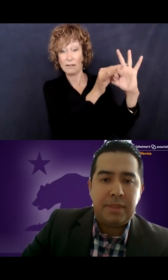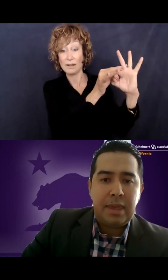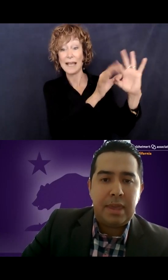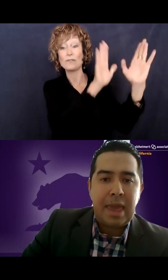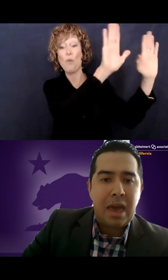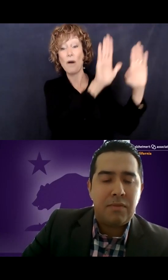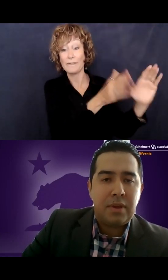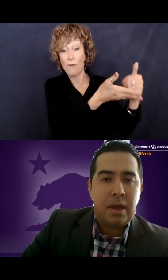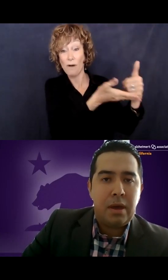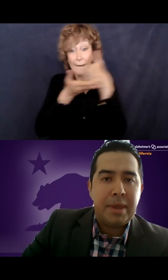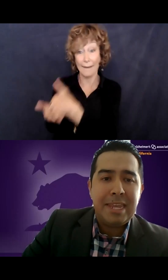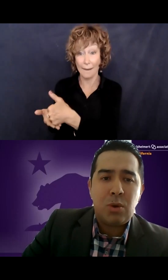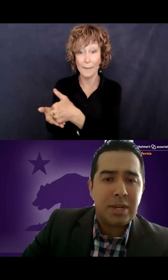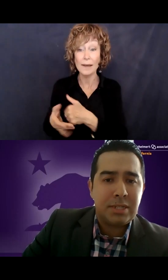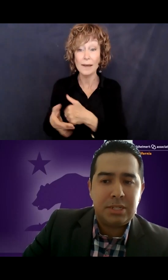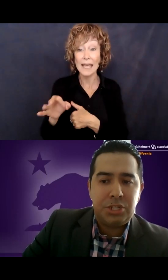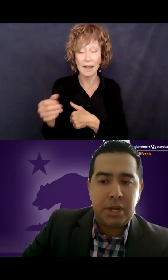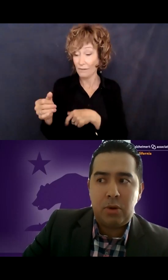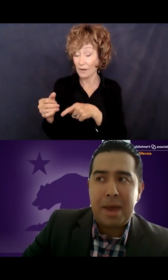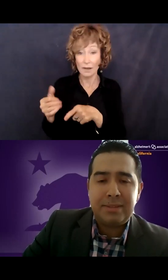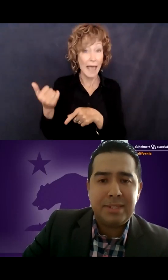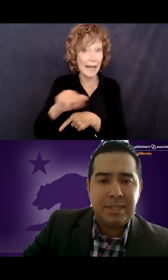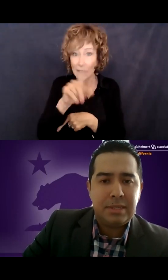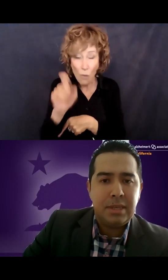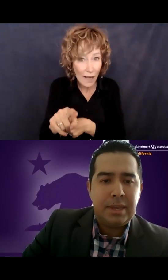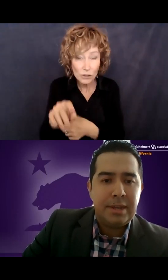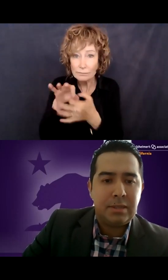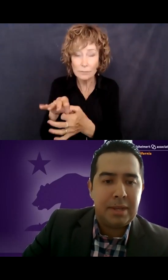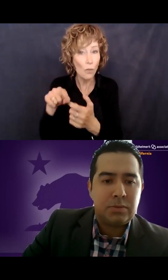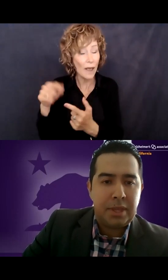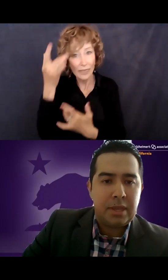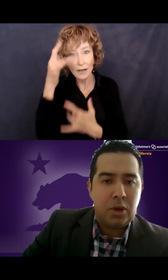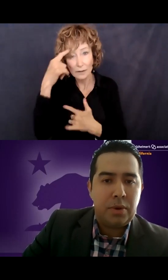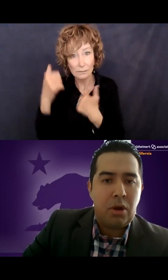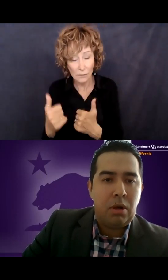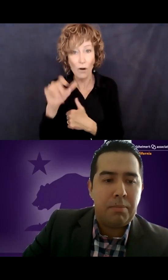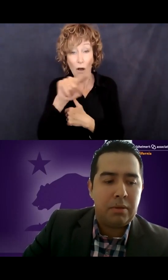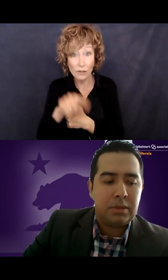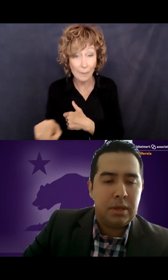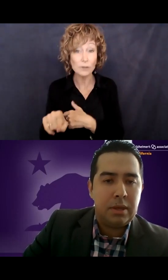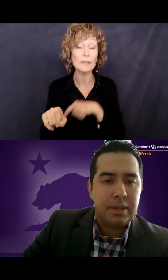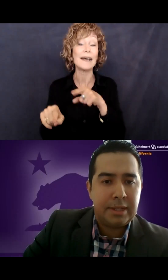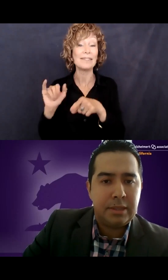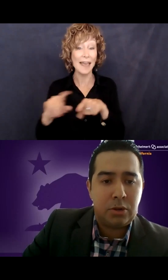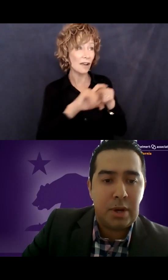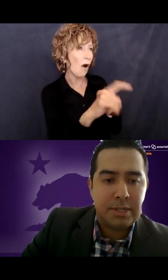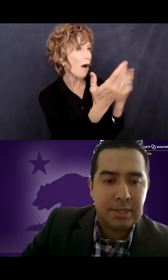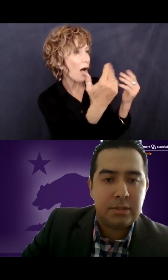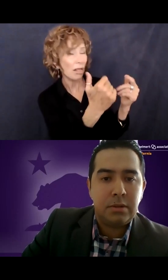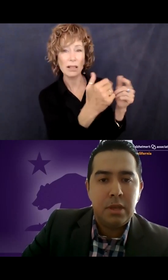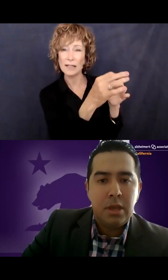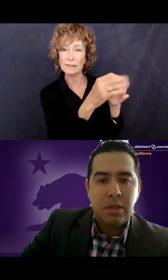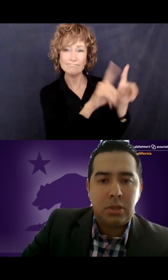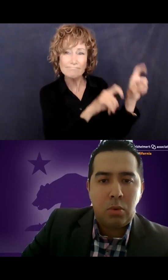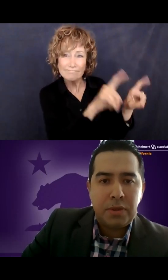if they have any questions in general about the disease, it is a place where they can go and call about and get their questions